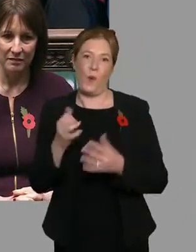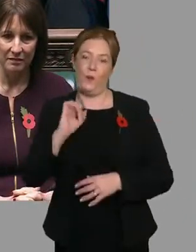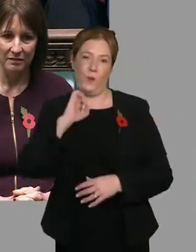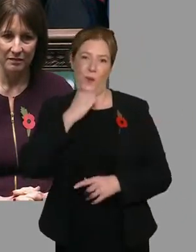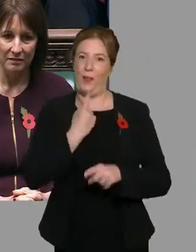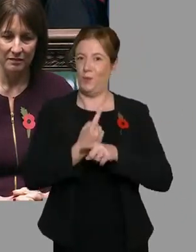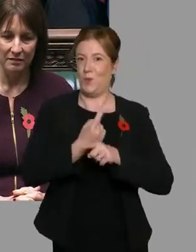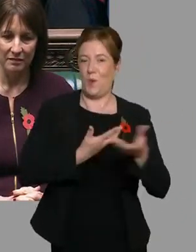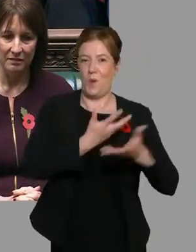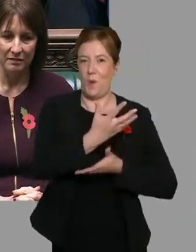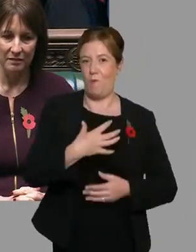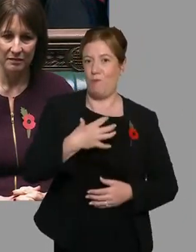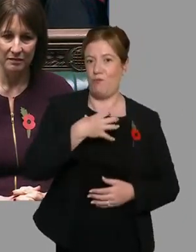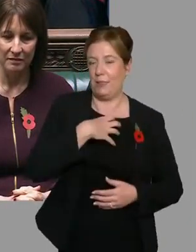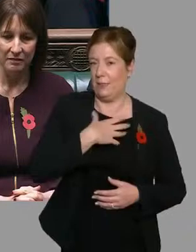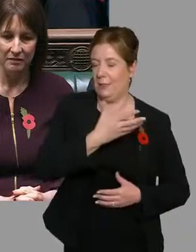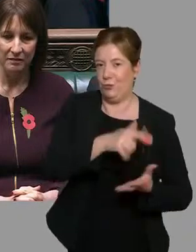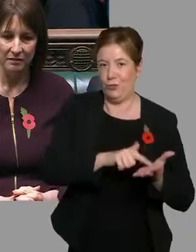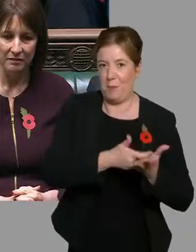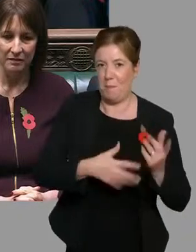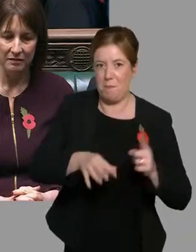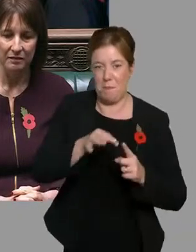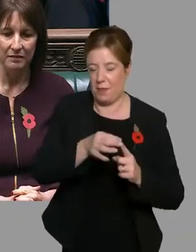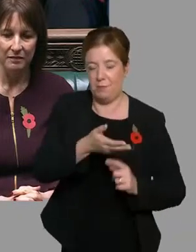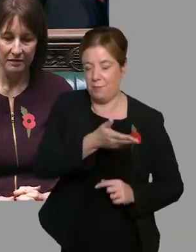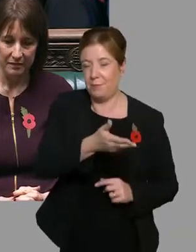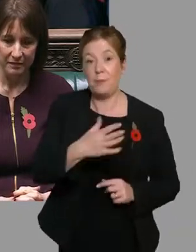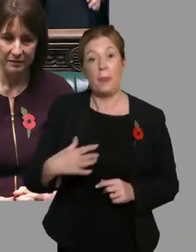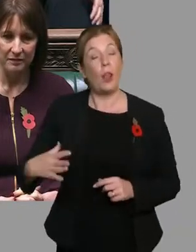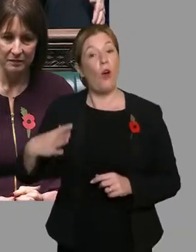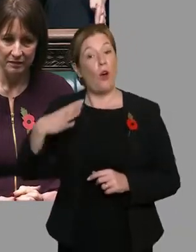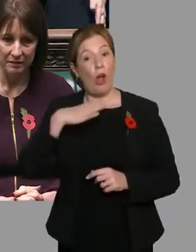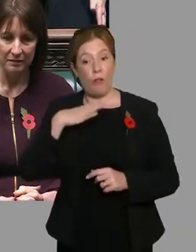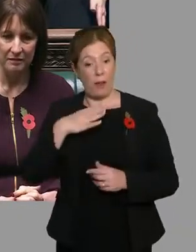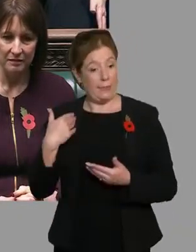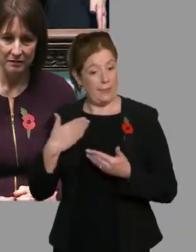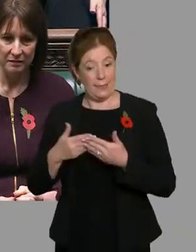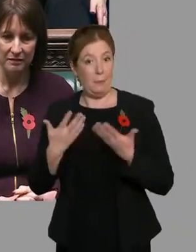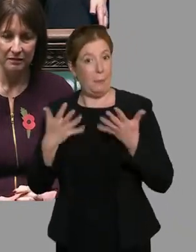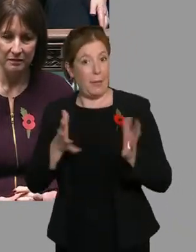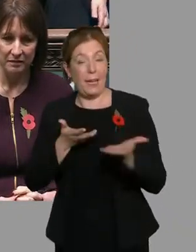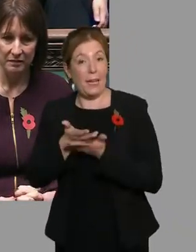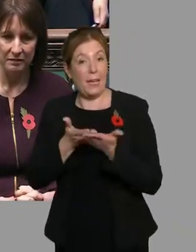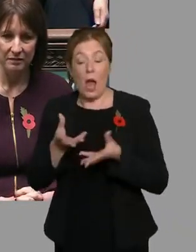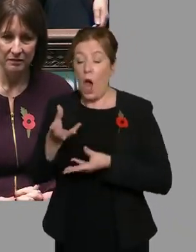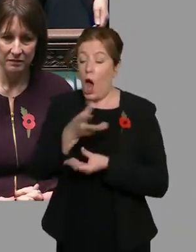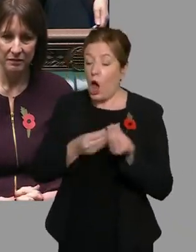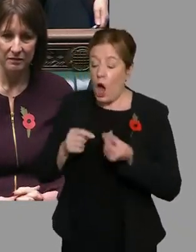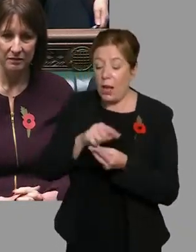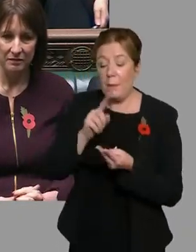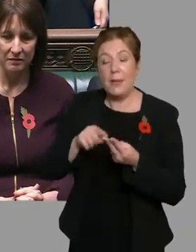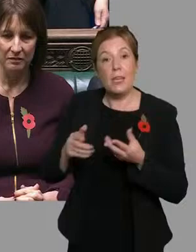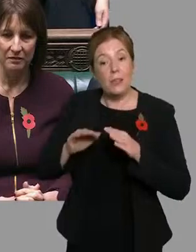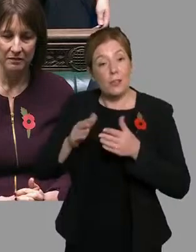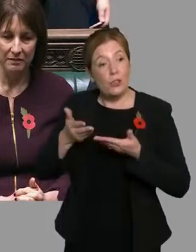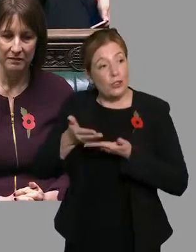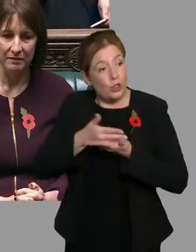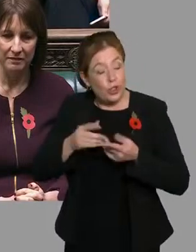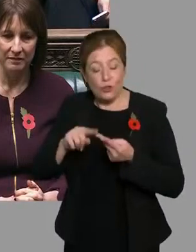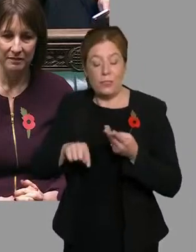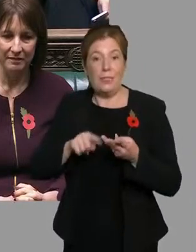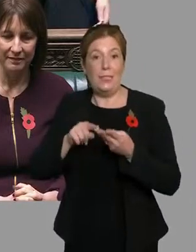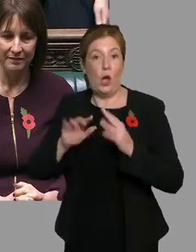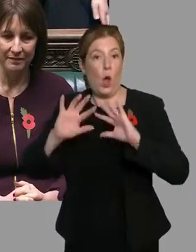we already have done. Economy, security and global conflict are issues of real significance that